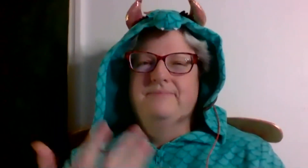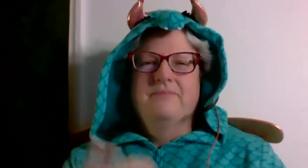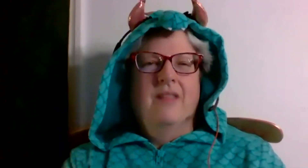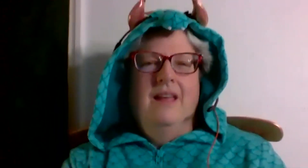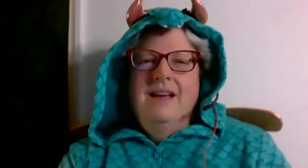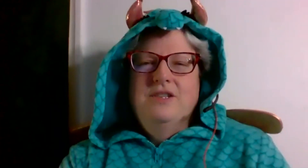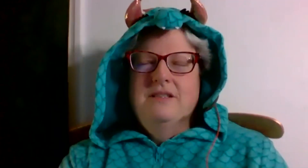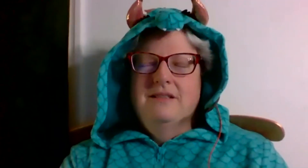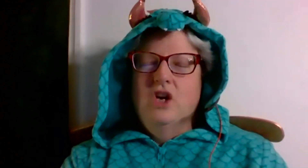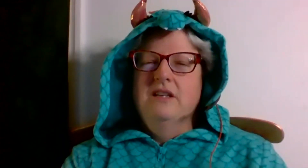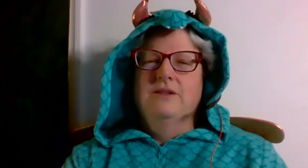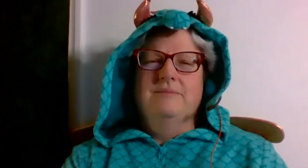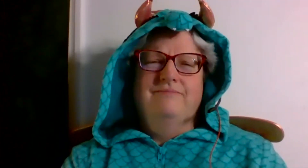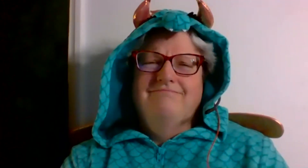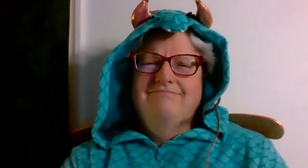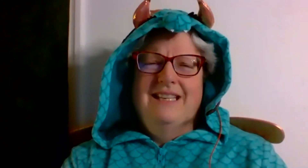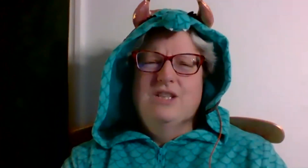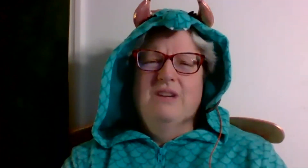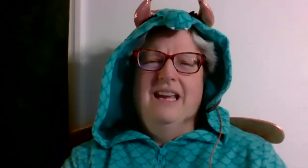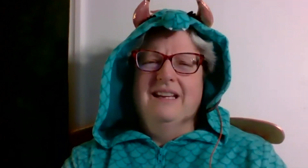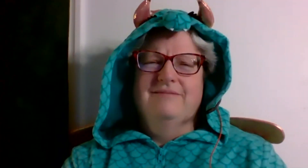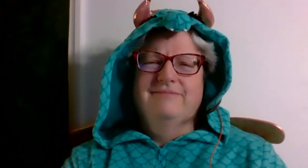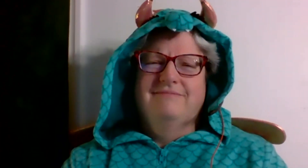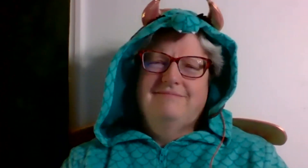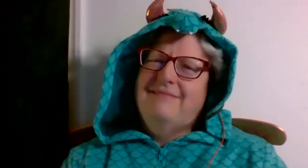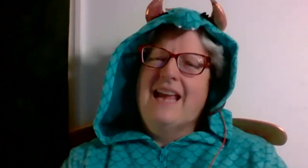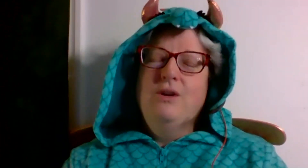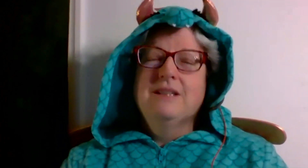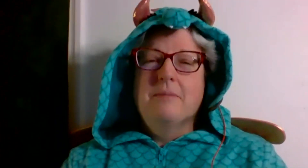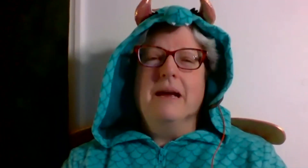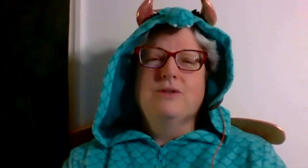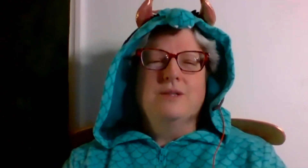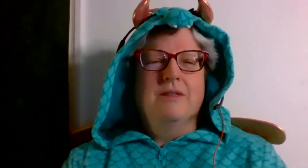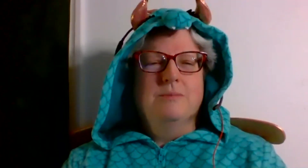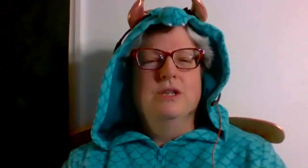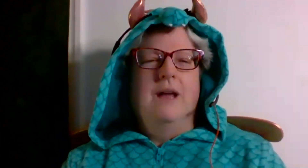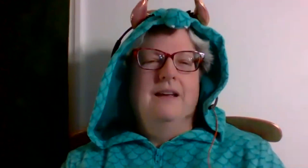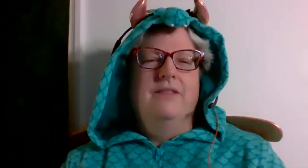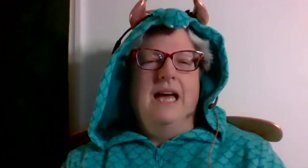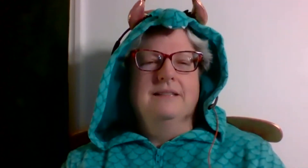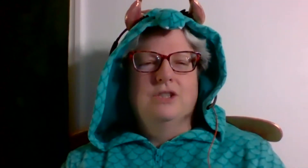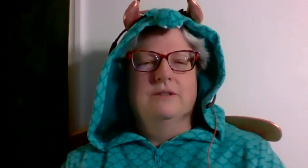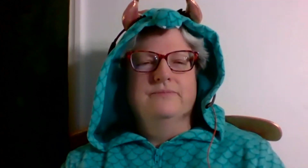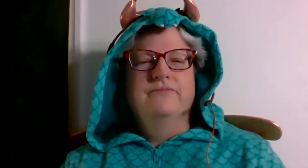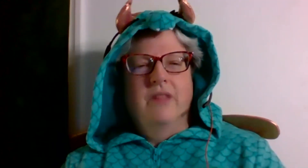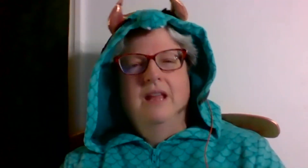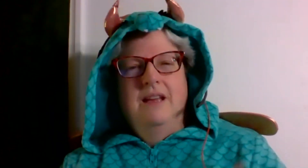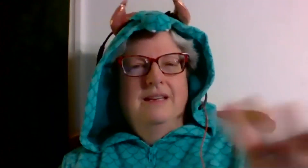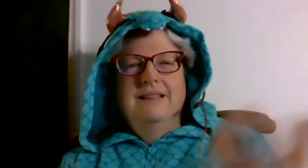but just talk to them. It's okay. And you can set boundaries with them too. I love that.